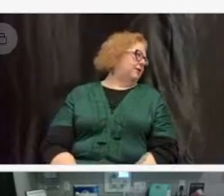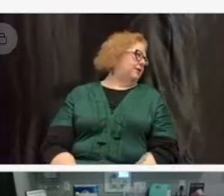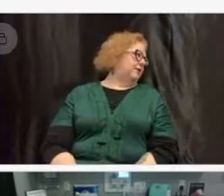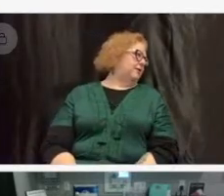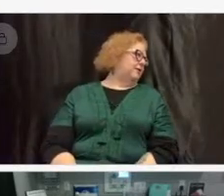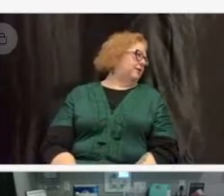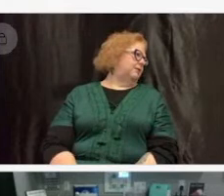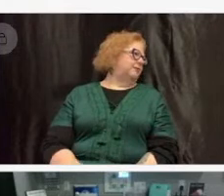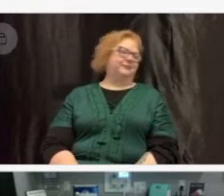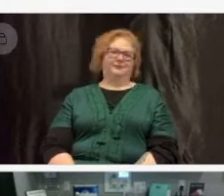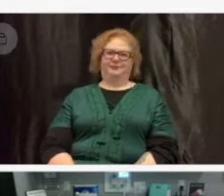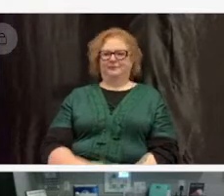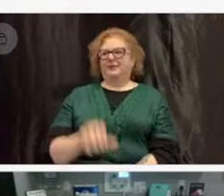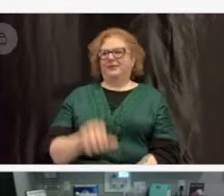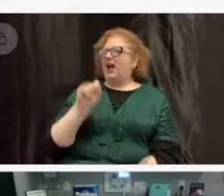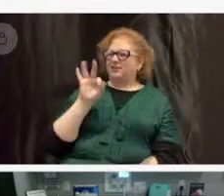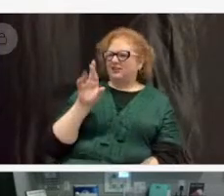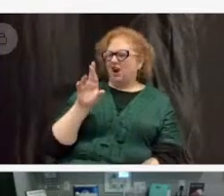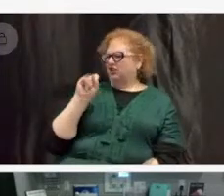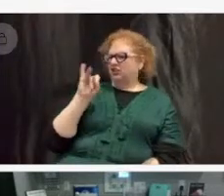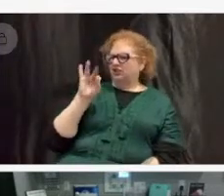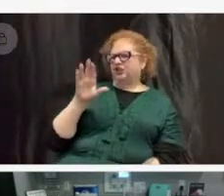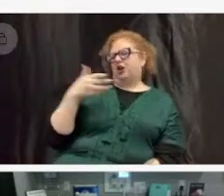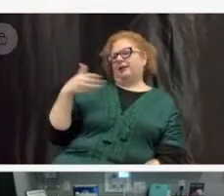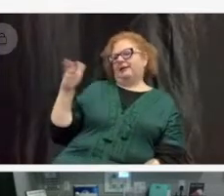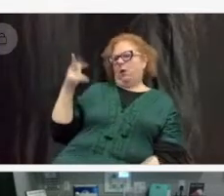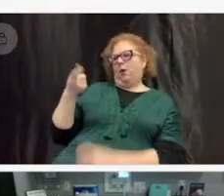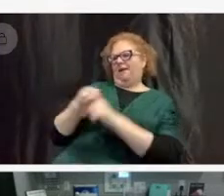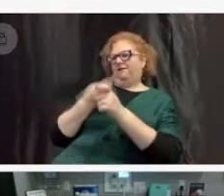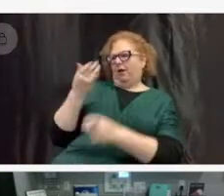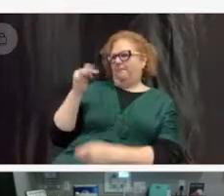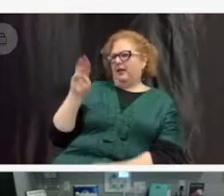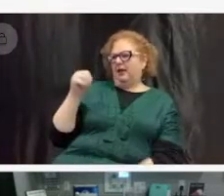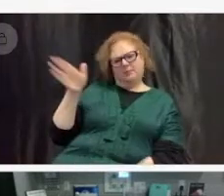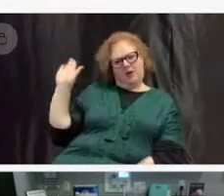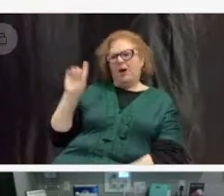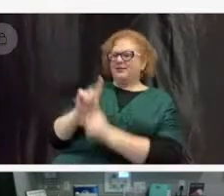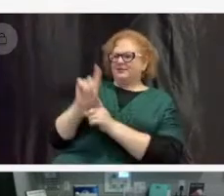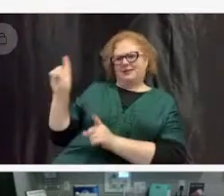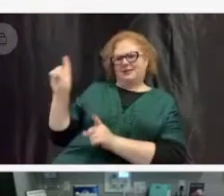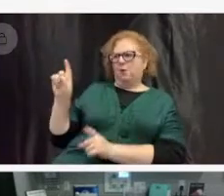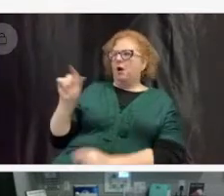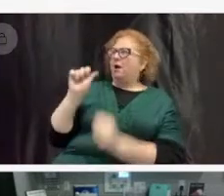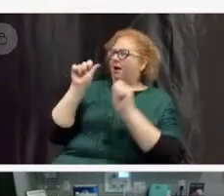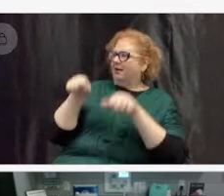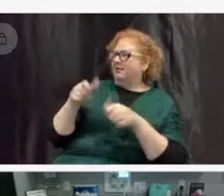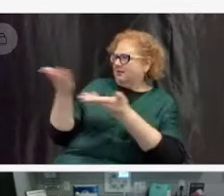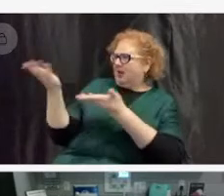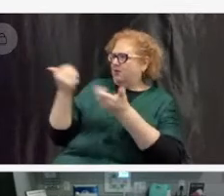And the applicant, if the applicants please can come up here, please.